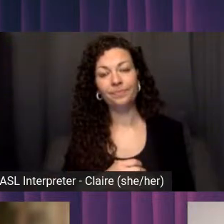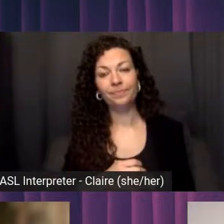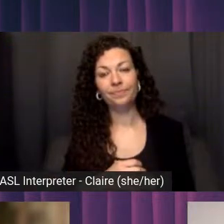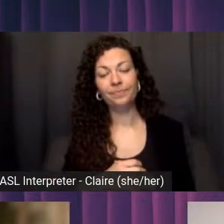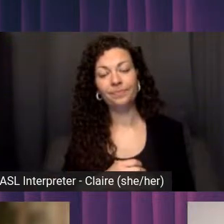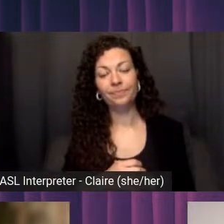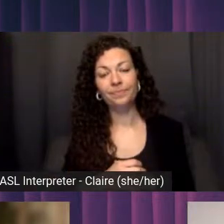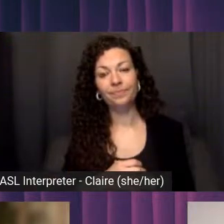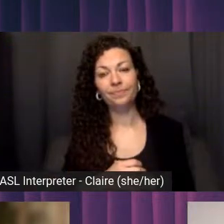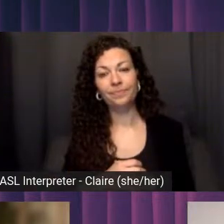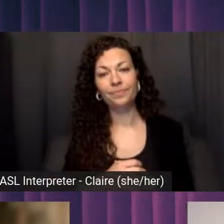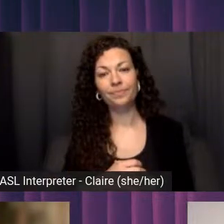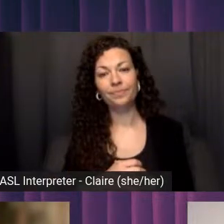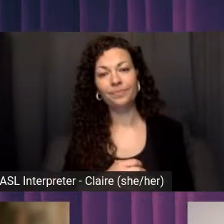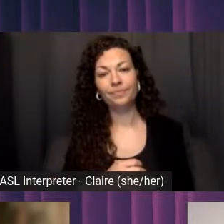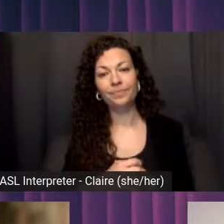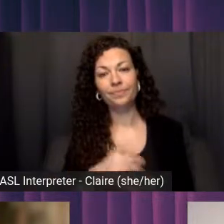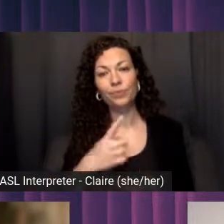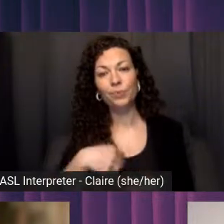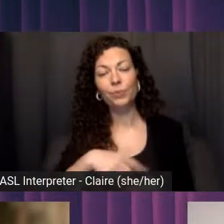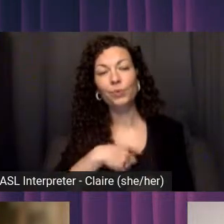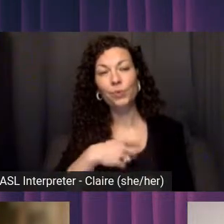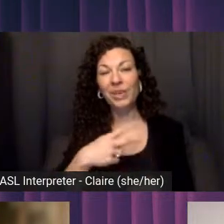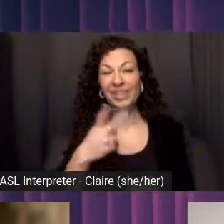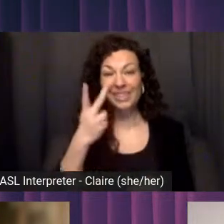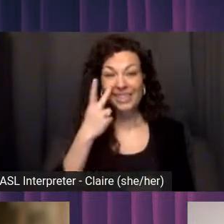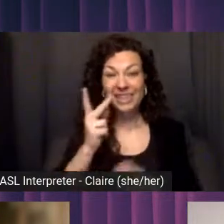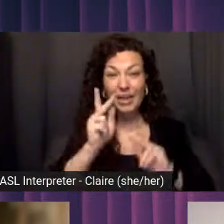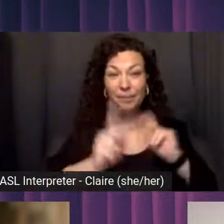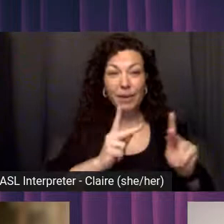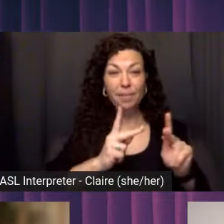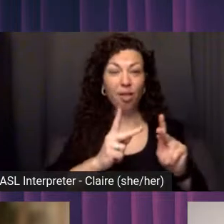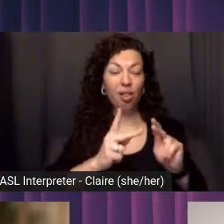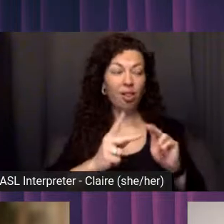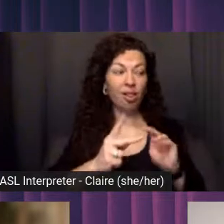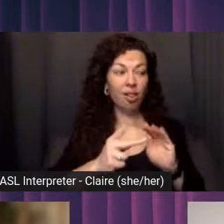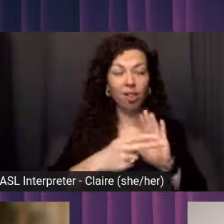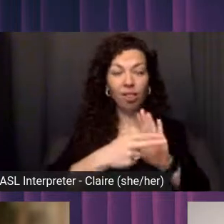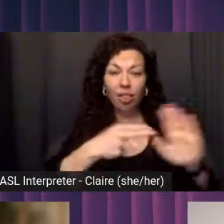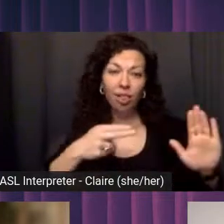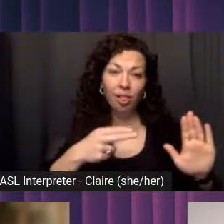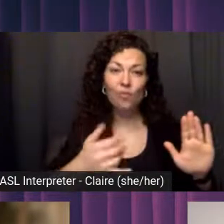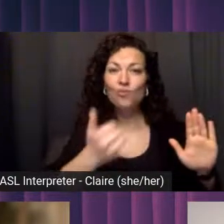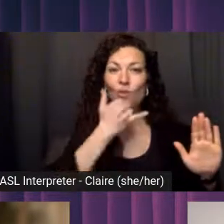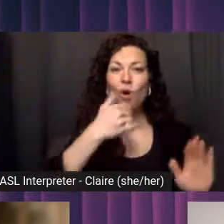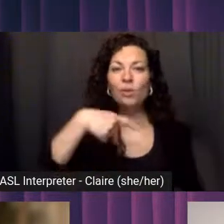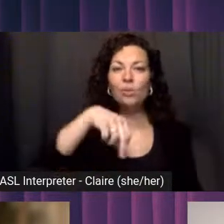Hear people using wrong pronouns, discriminating to communities in general,